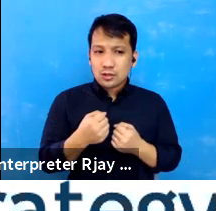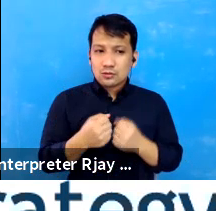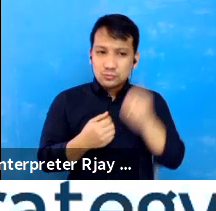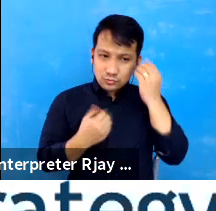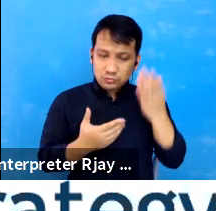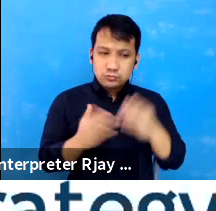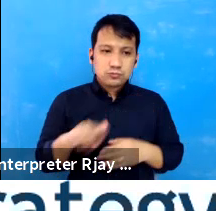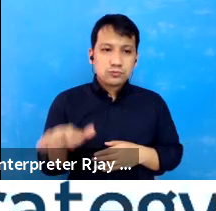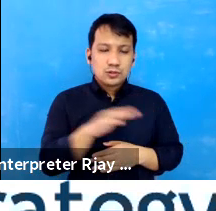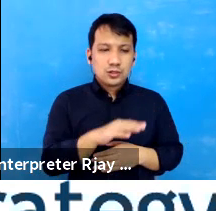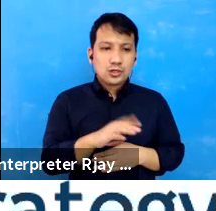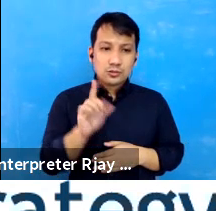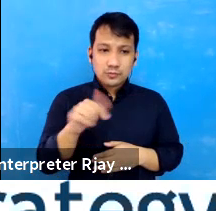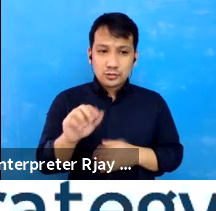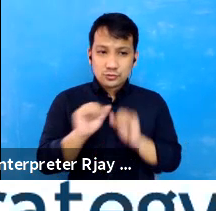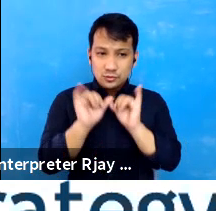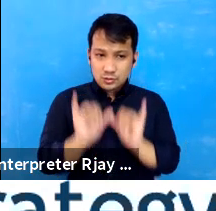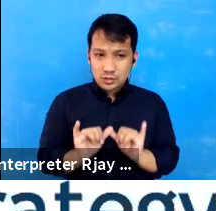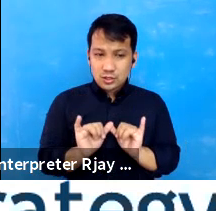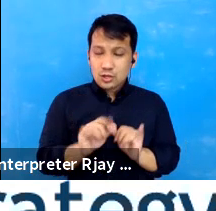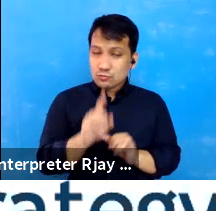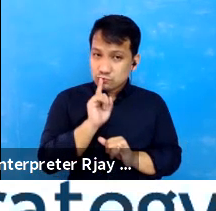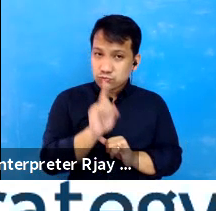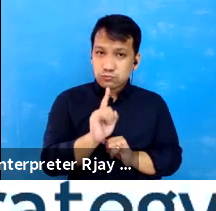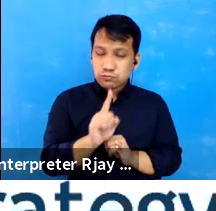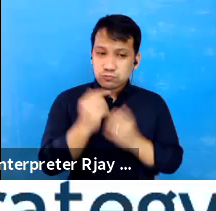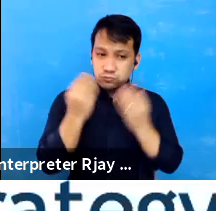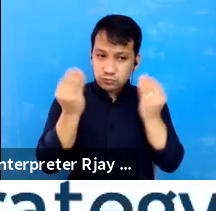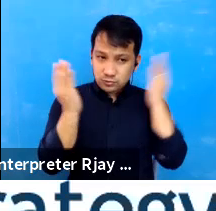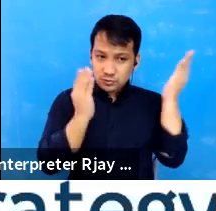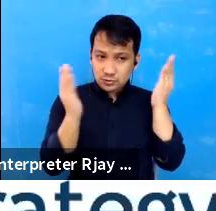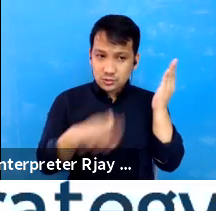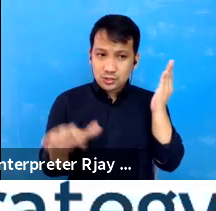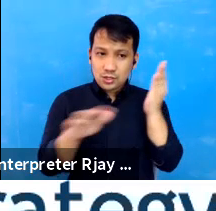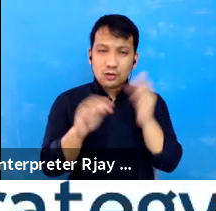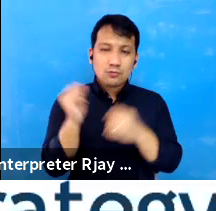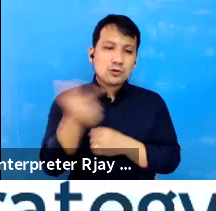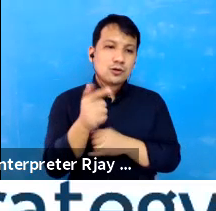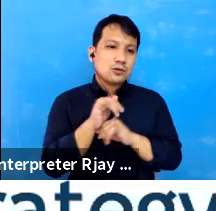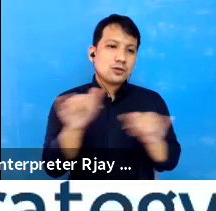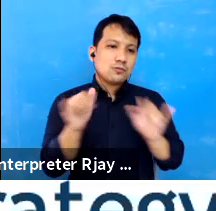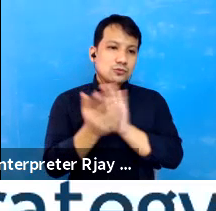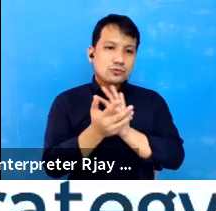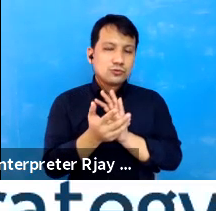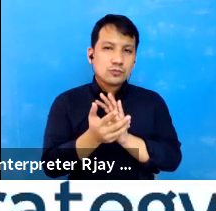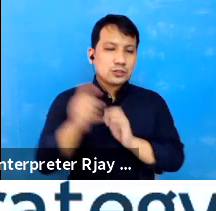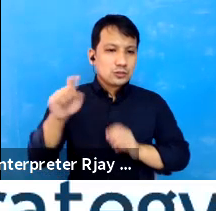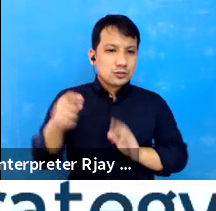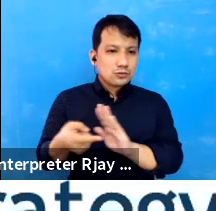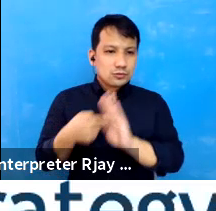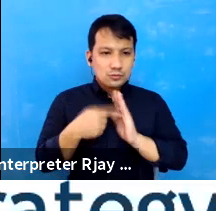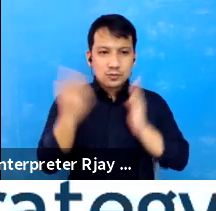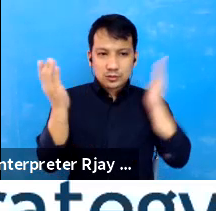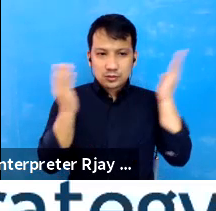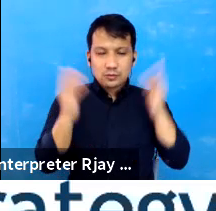outcomes, our local systems must ensure effective service delivery and community demand for these